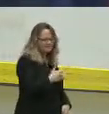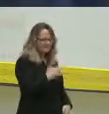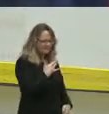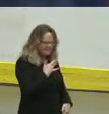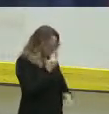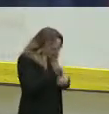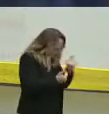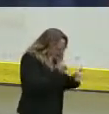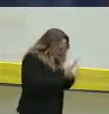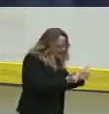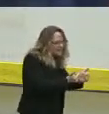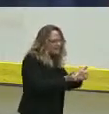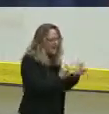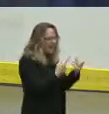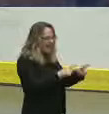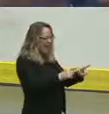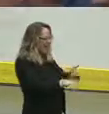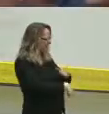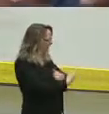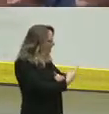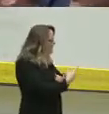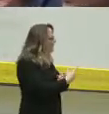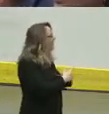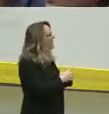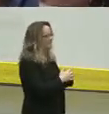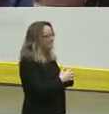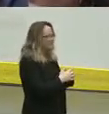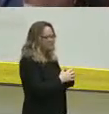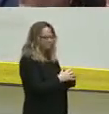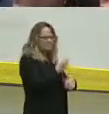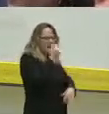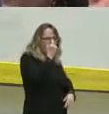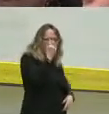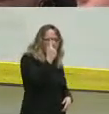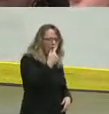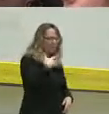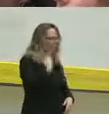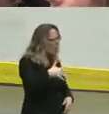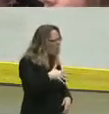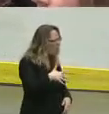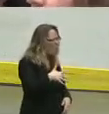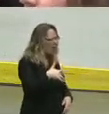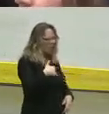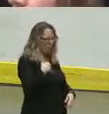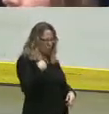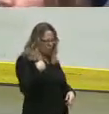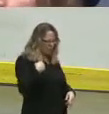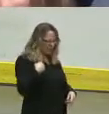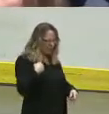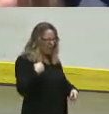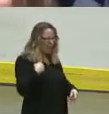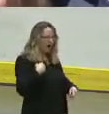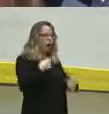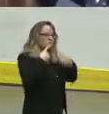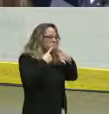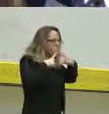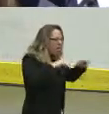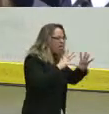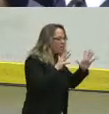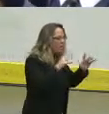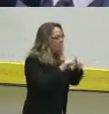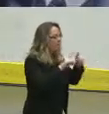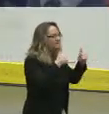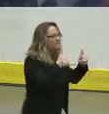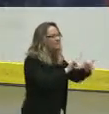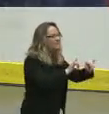process what is actually happening here today and understand how far we've come and how much more we have left to accomplish. For